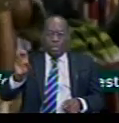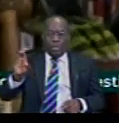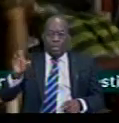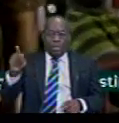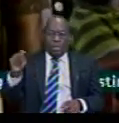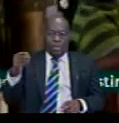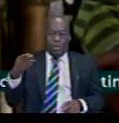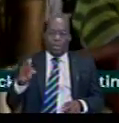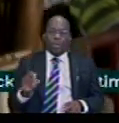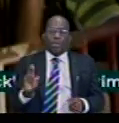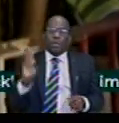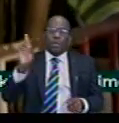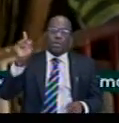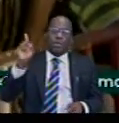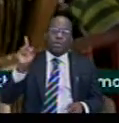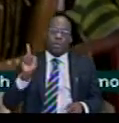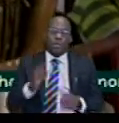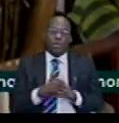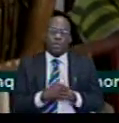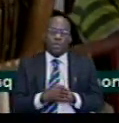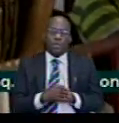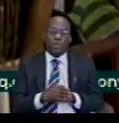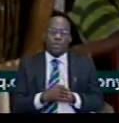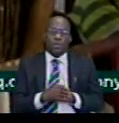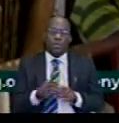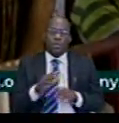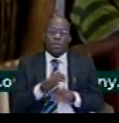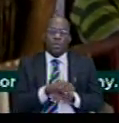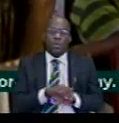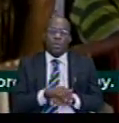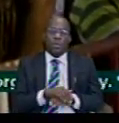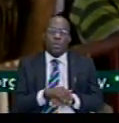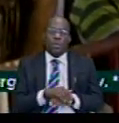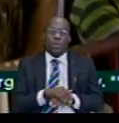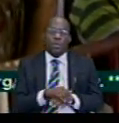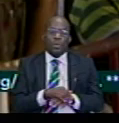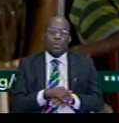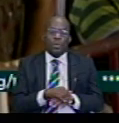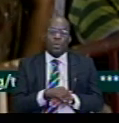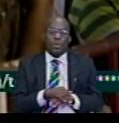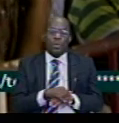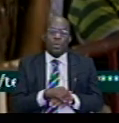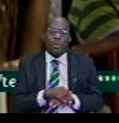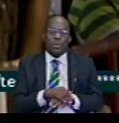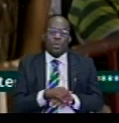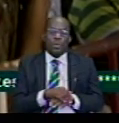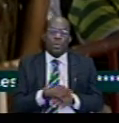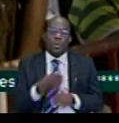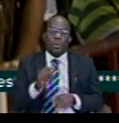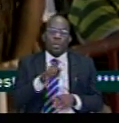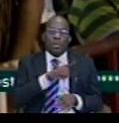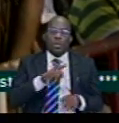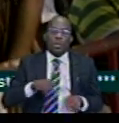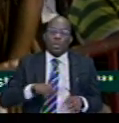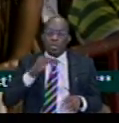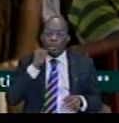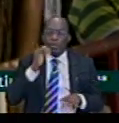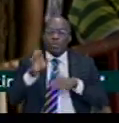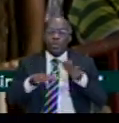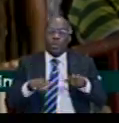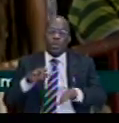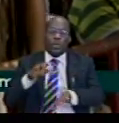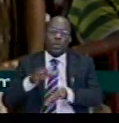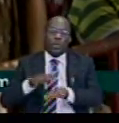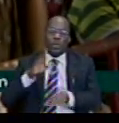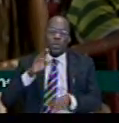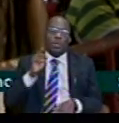Oui, ne forcez pas sa marche. Don't force her walking. Le Seigneur est en train d'opérer. Gently, the Lord is walking on her.